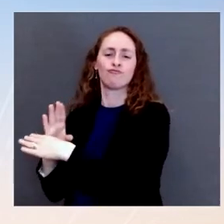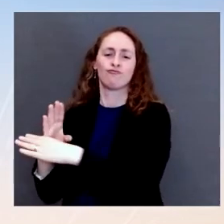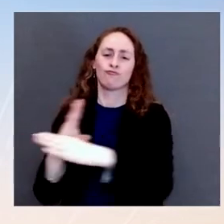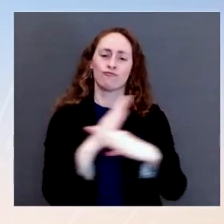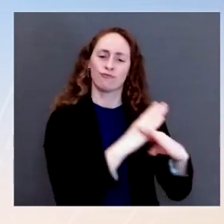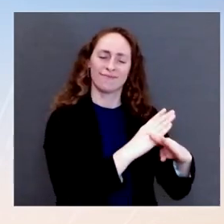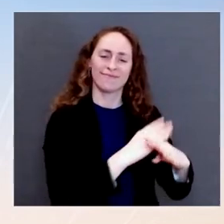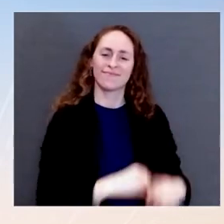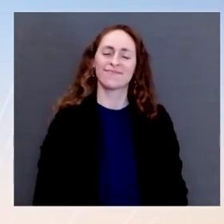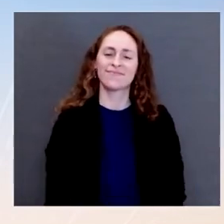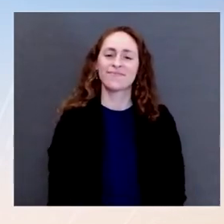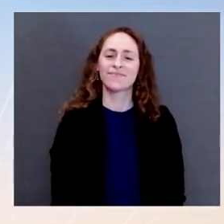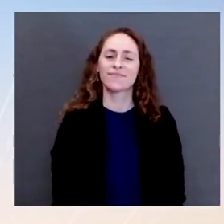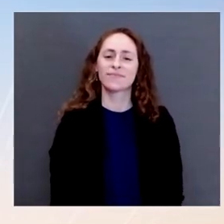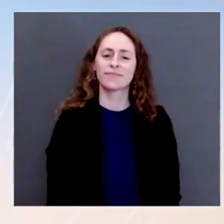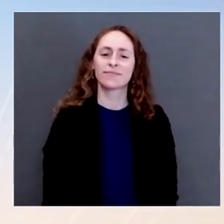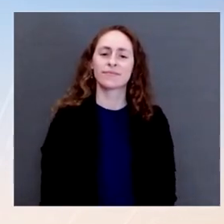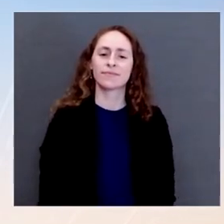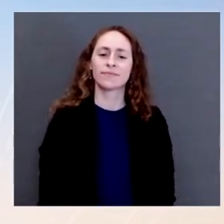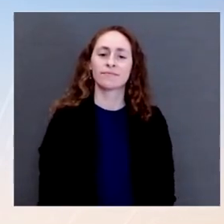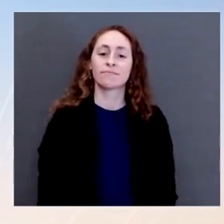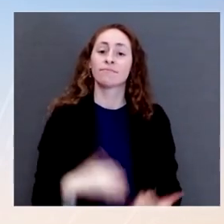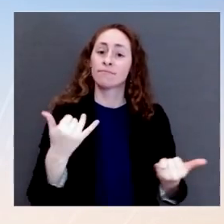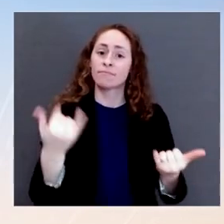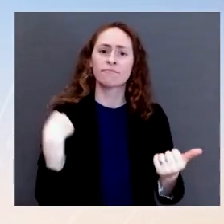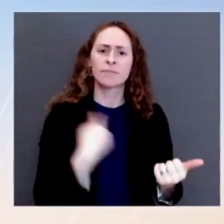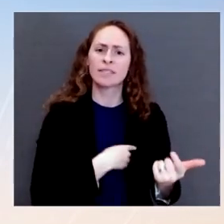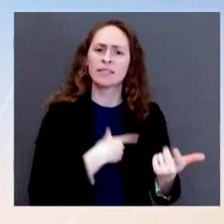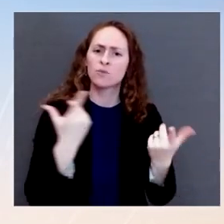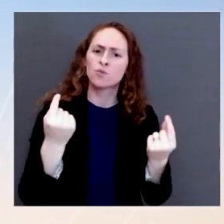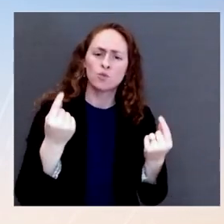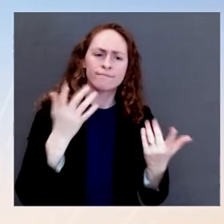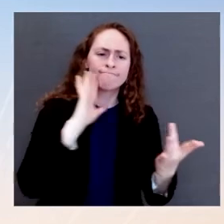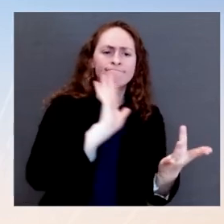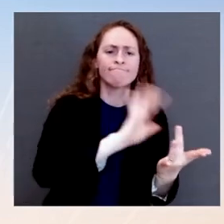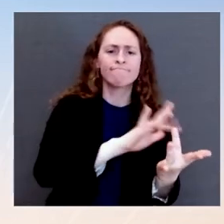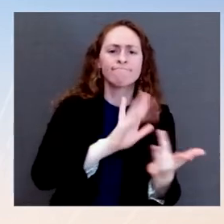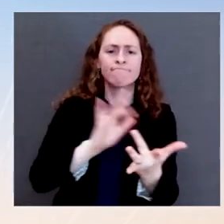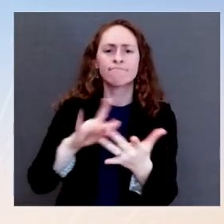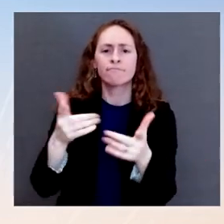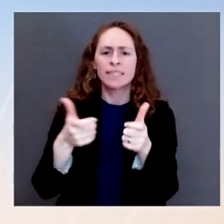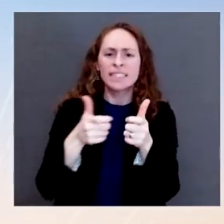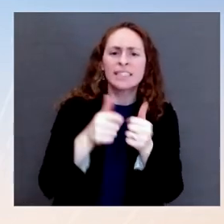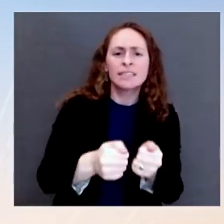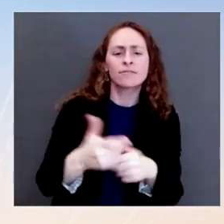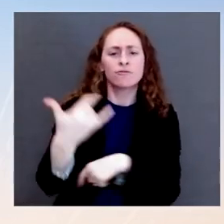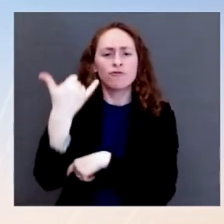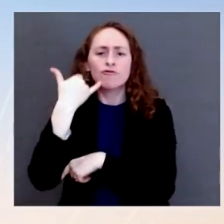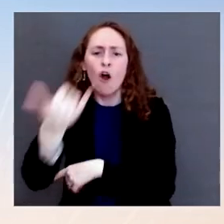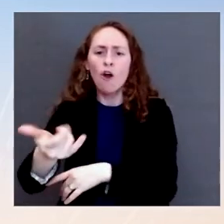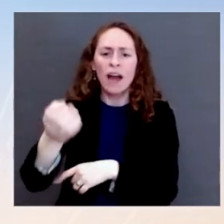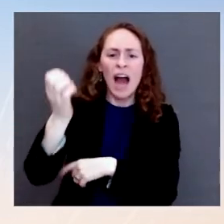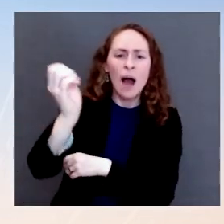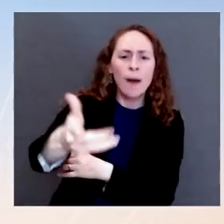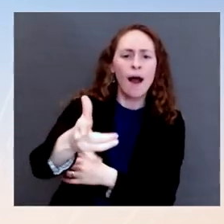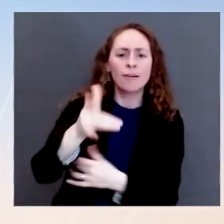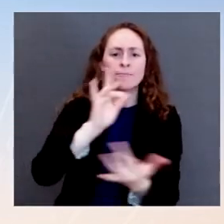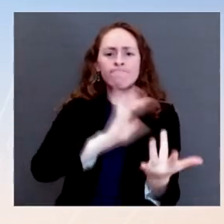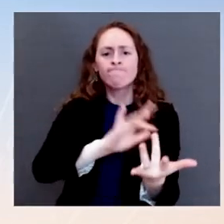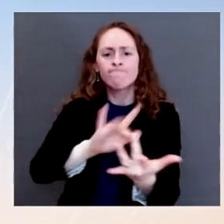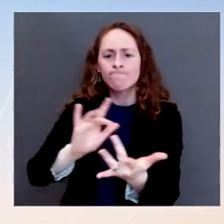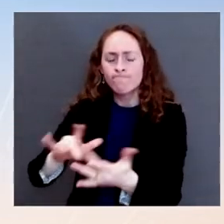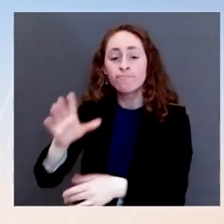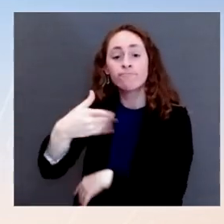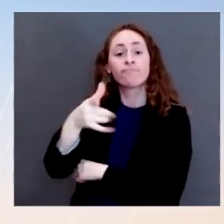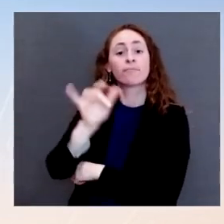Medicare emails. It will also launch booster reminders at the beginning of calls to its 1-800 line, which receives more than 2 million calls